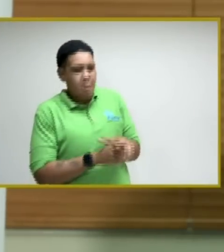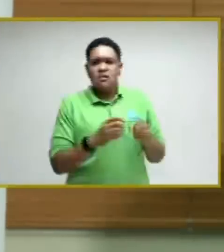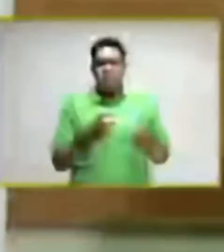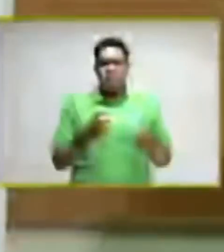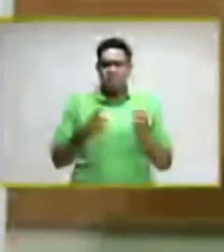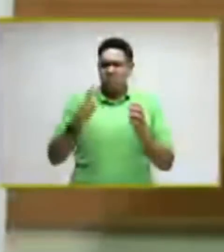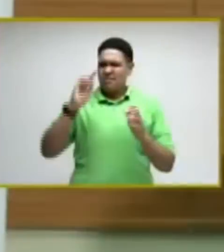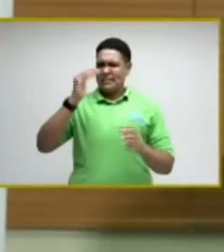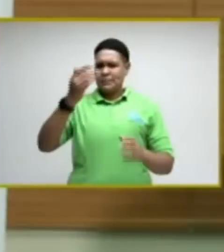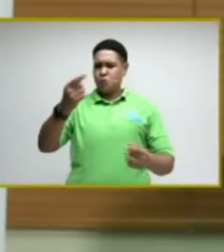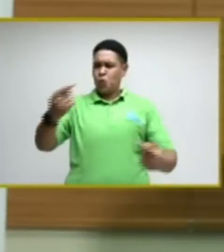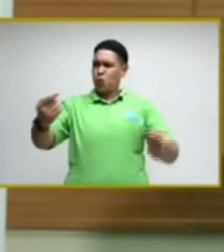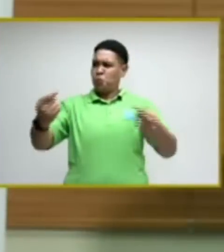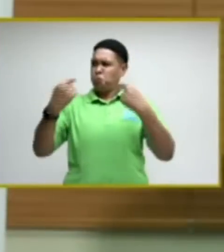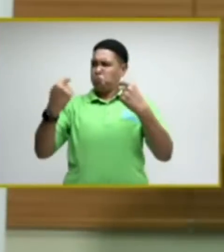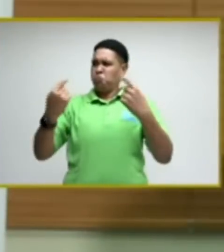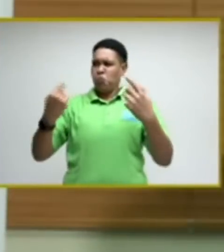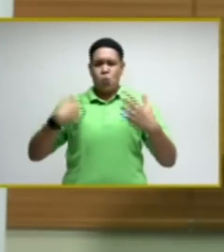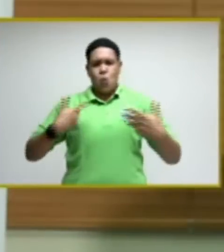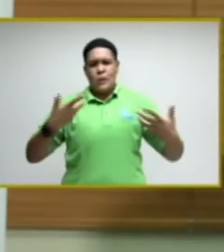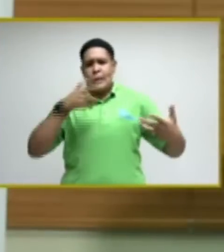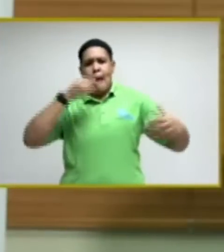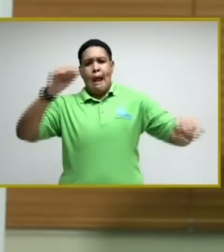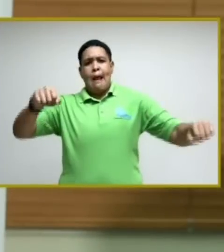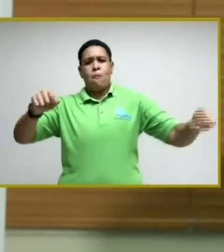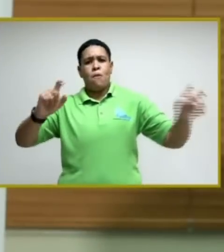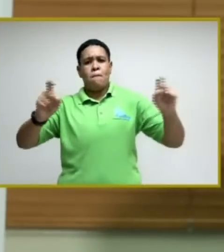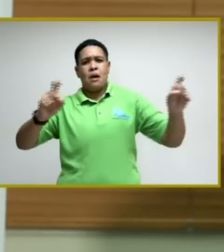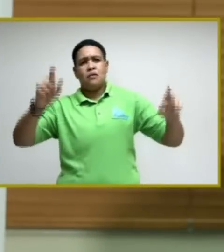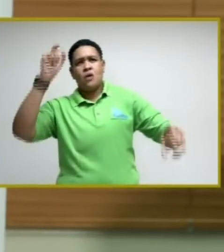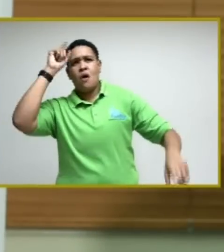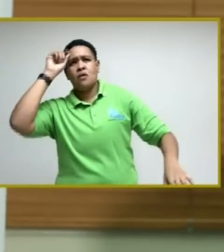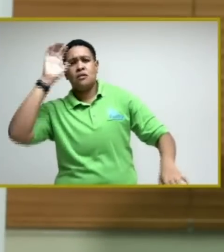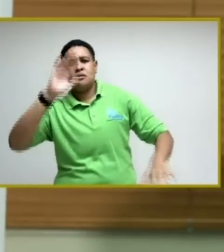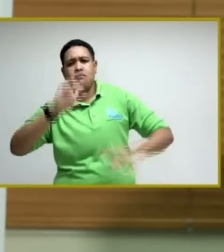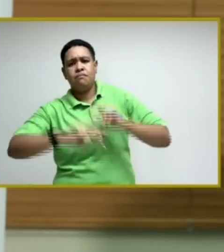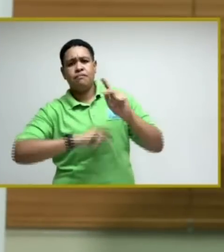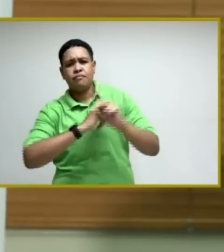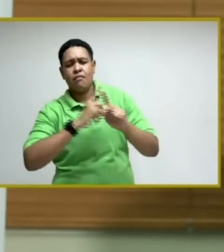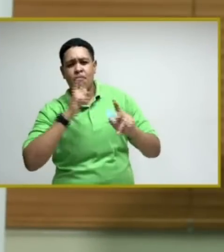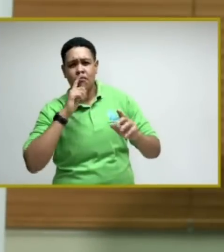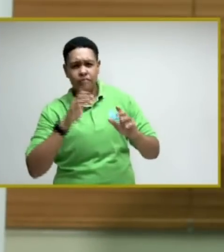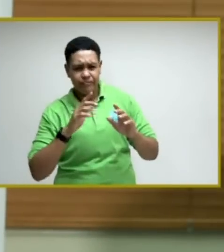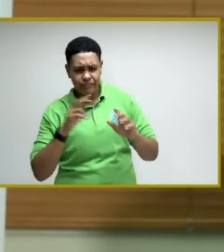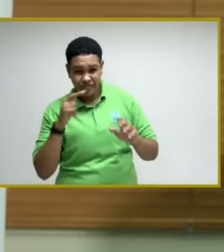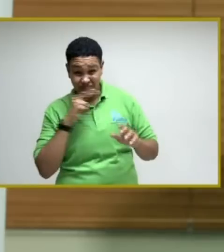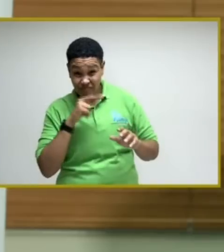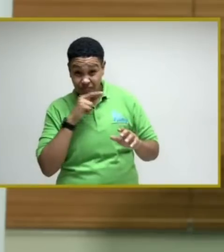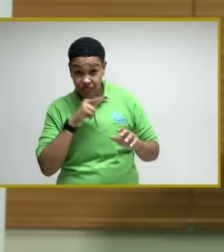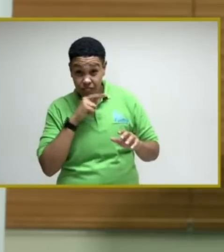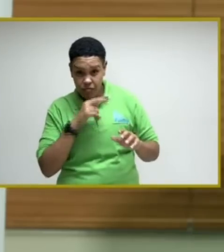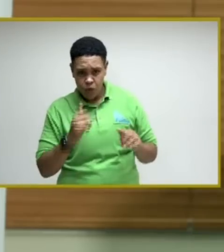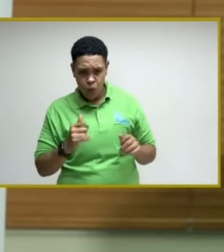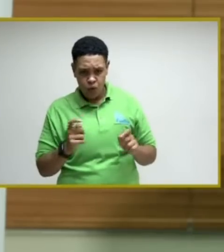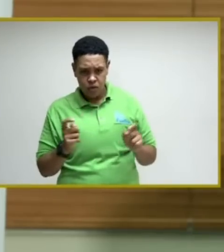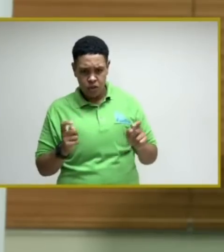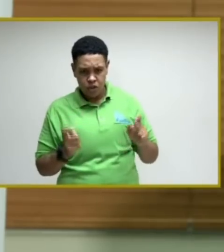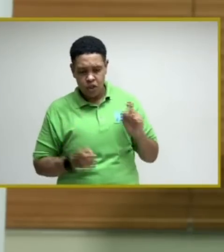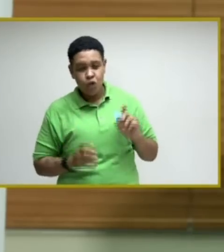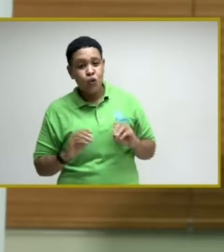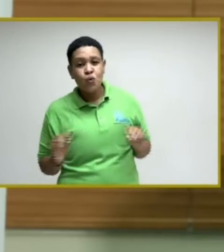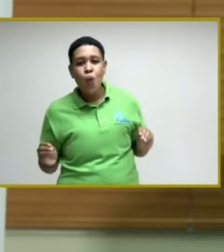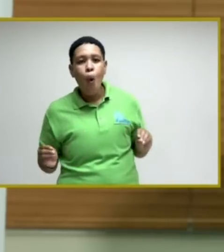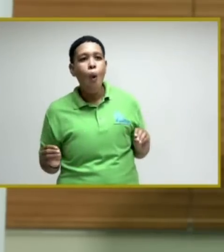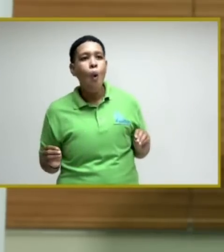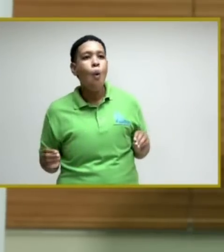and have not applied that capacity to understanding the nature of an unfolding virus. There's no playbook for